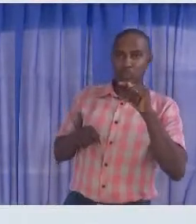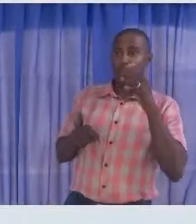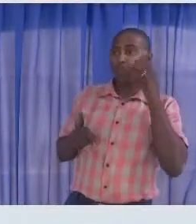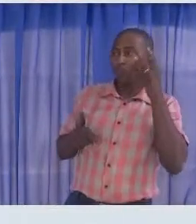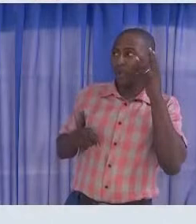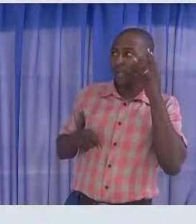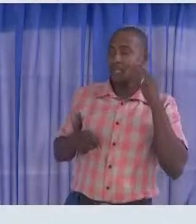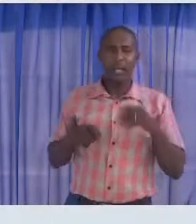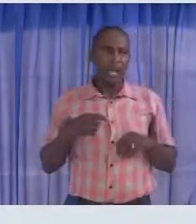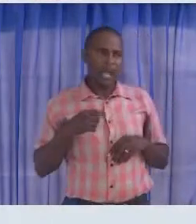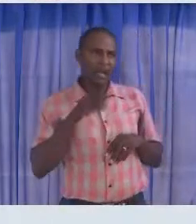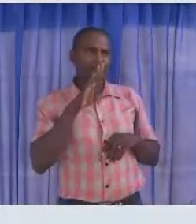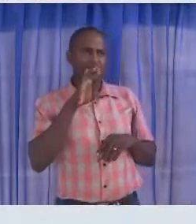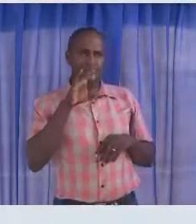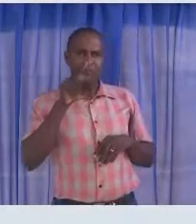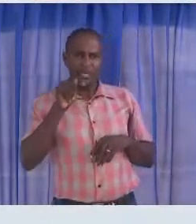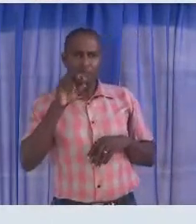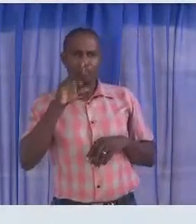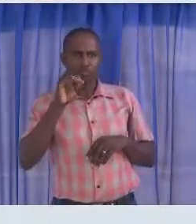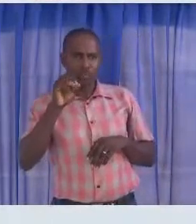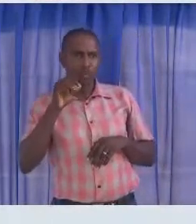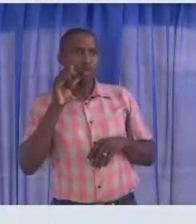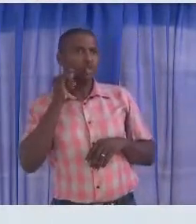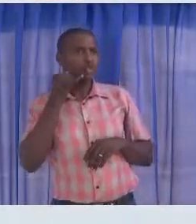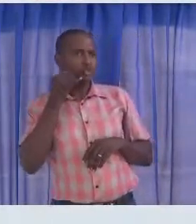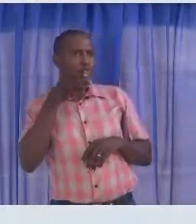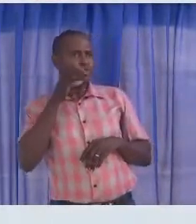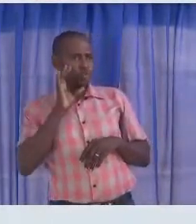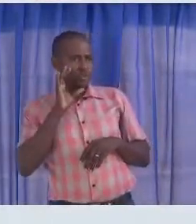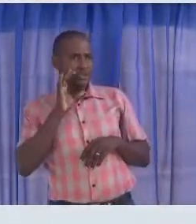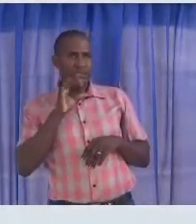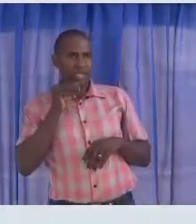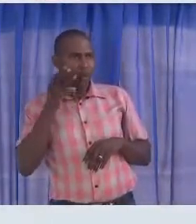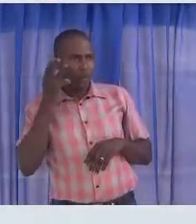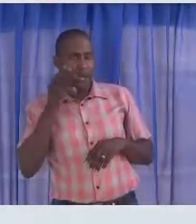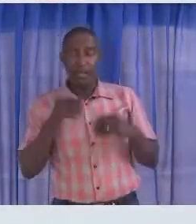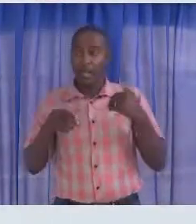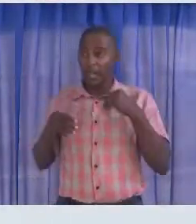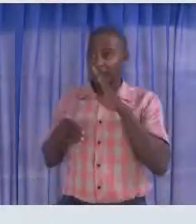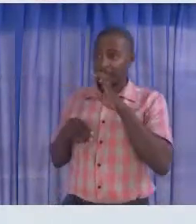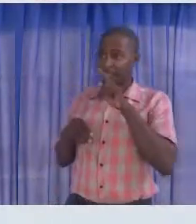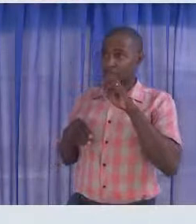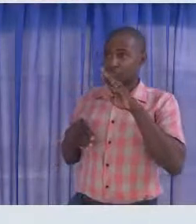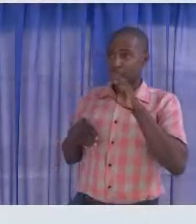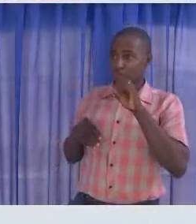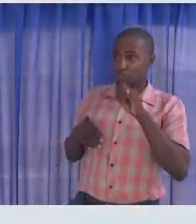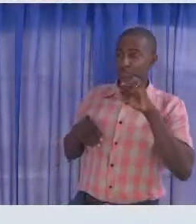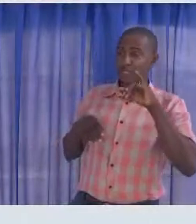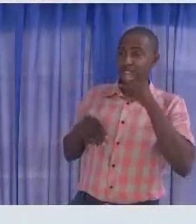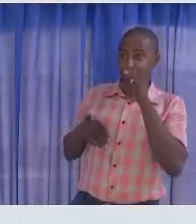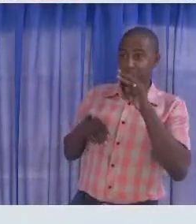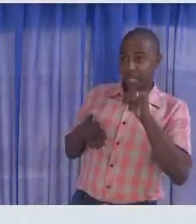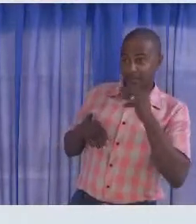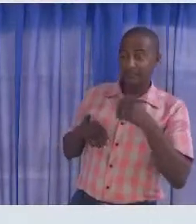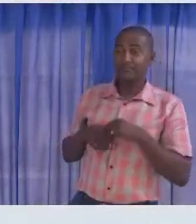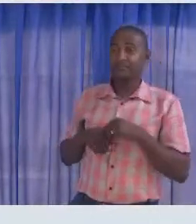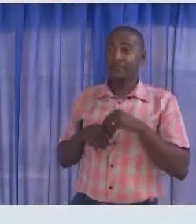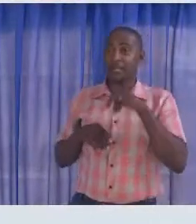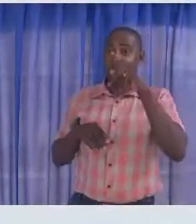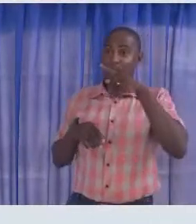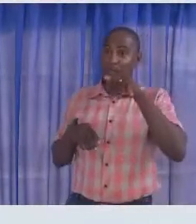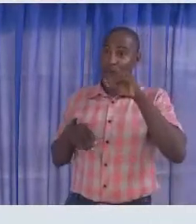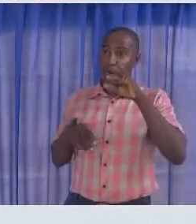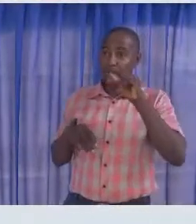had beetroot juice. I've never had wine. Yes, I've made the beetroot jam. I have made papaya jam. I have made